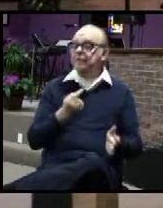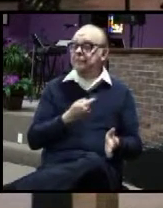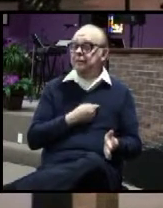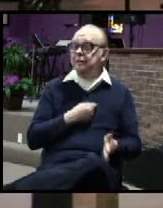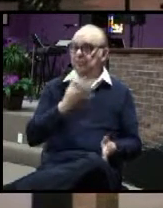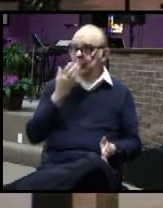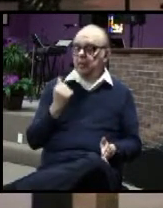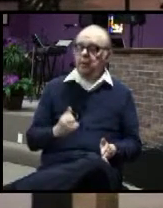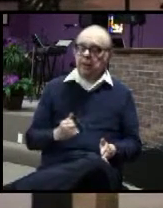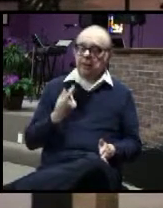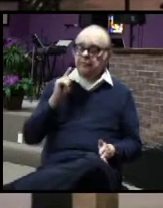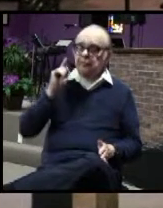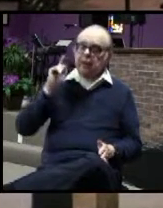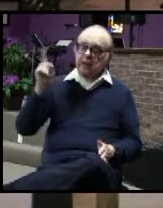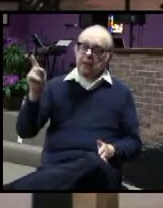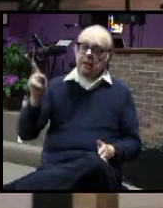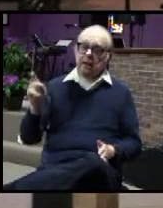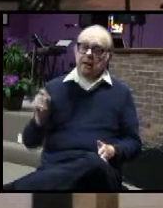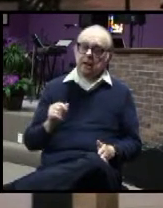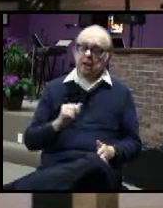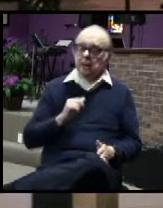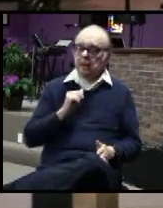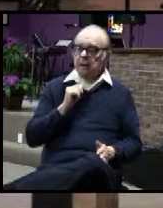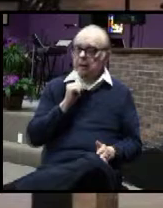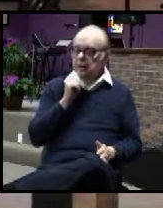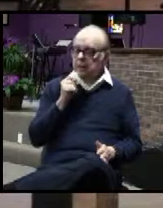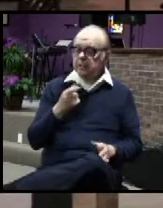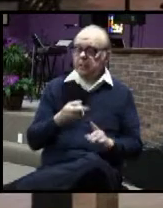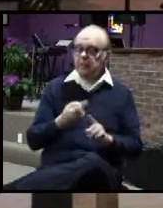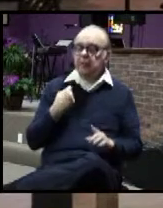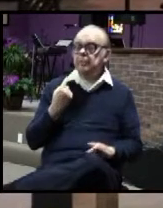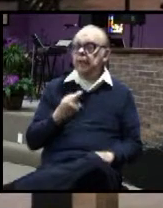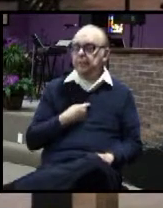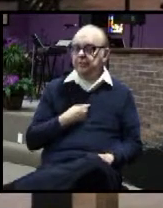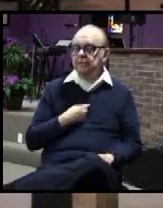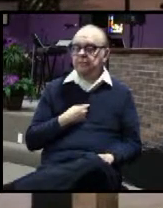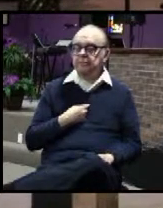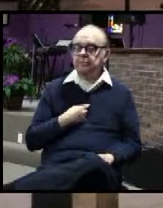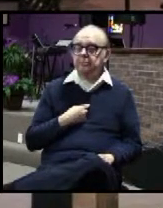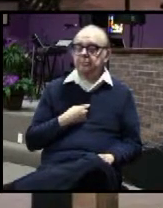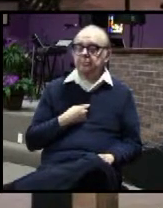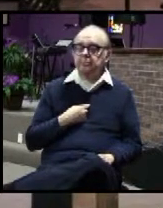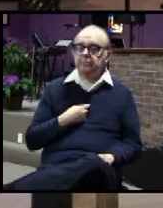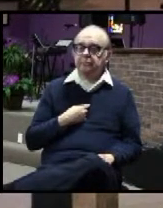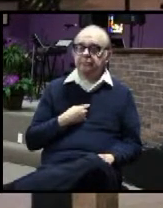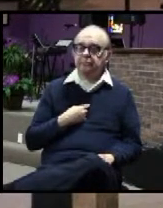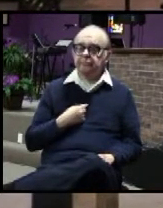because it's from him and not from us. Okay?